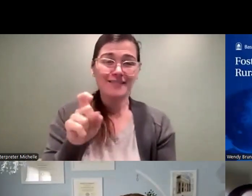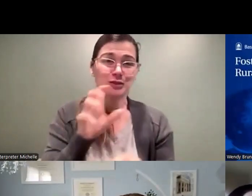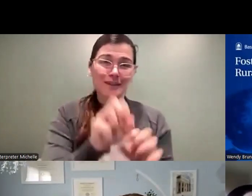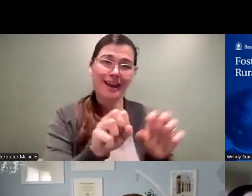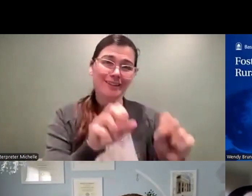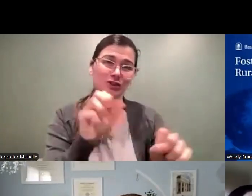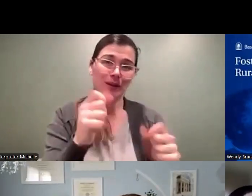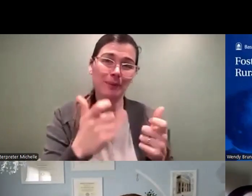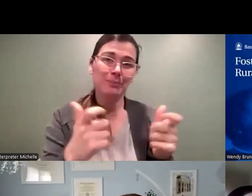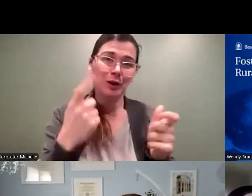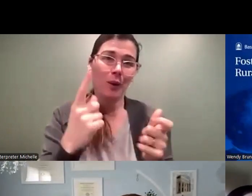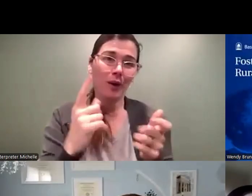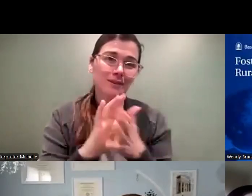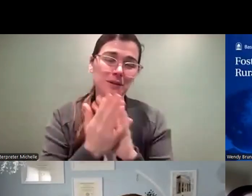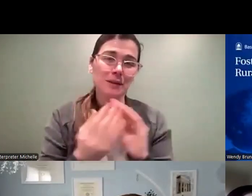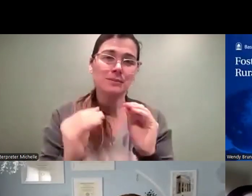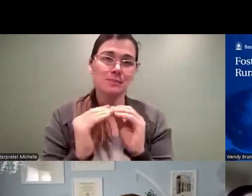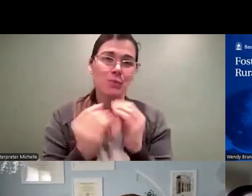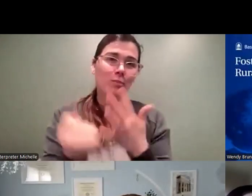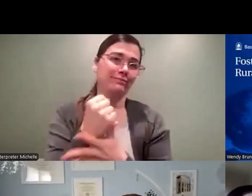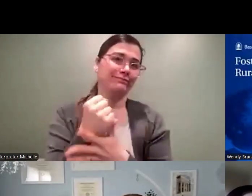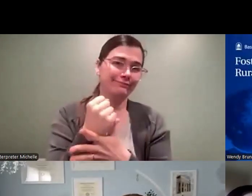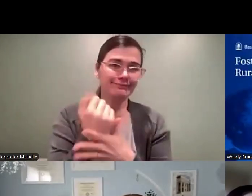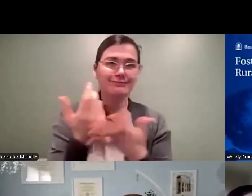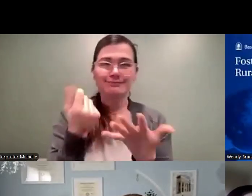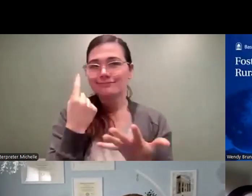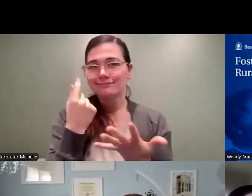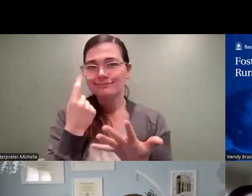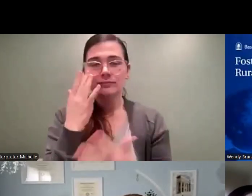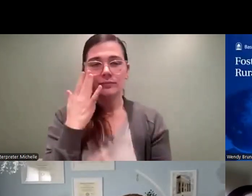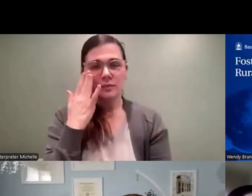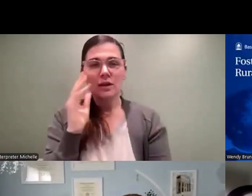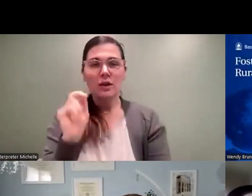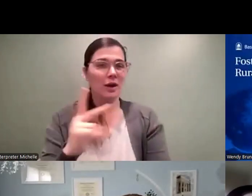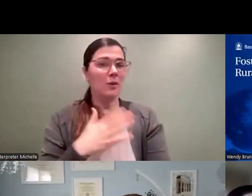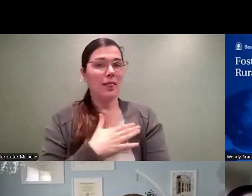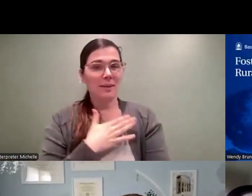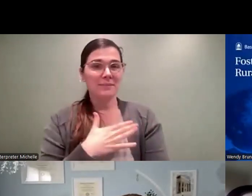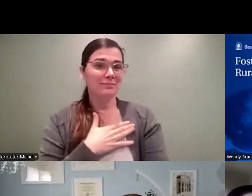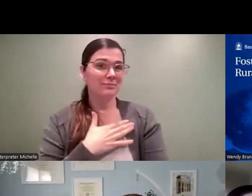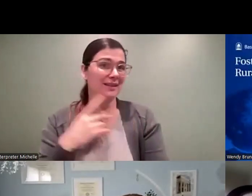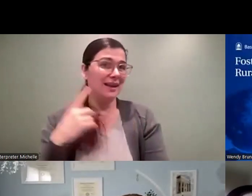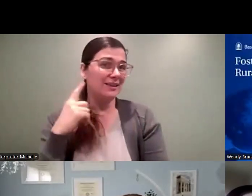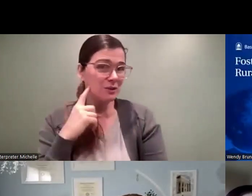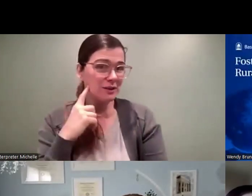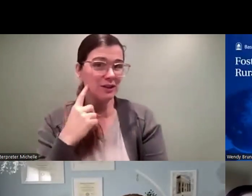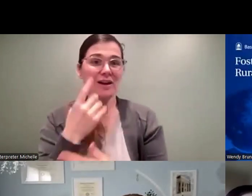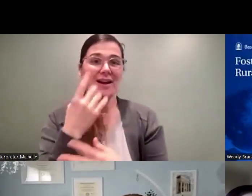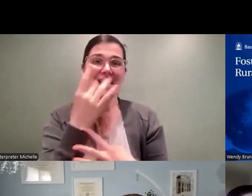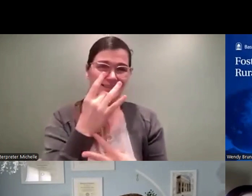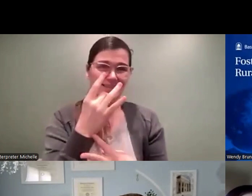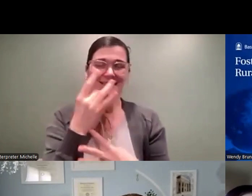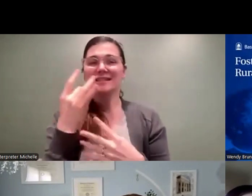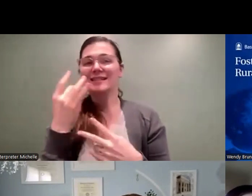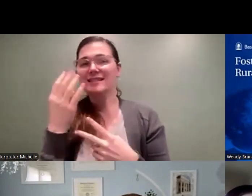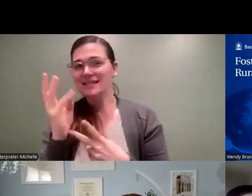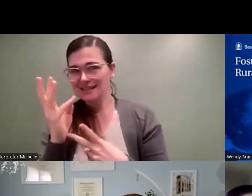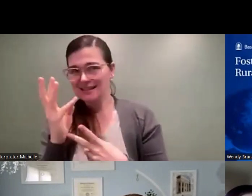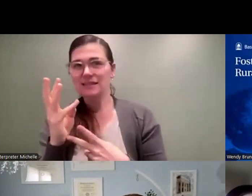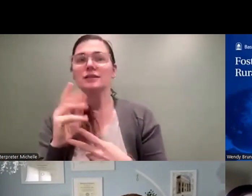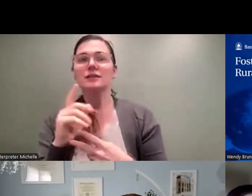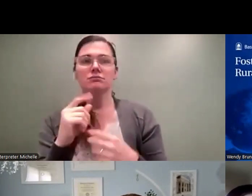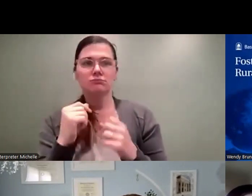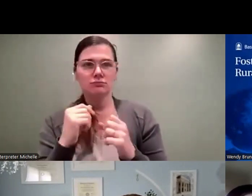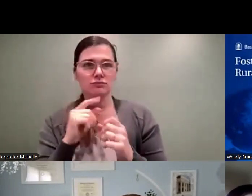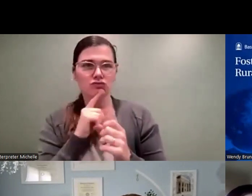more important than the rest. So, okay, well, I'm glad to hear that the 18 and 16 are the ones that are really being looked into.